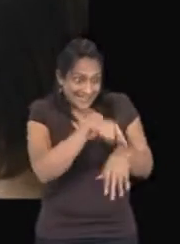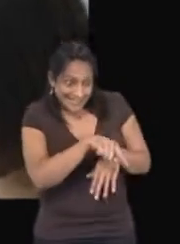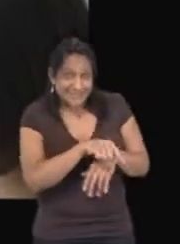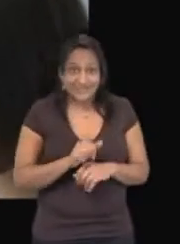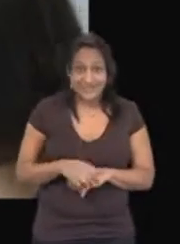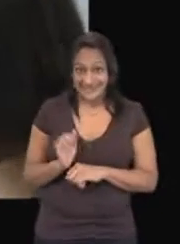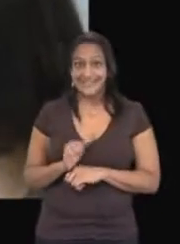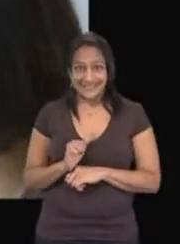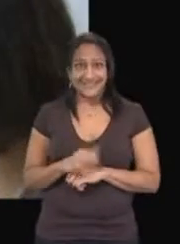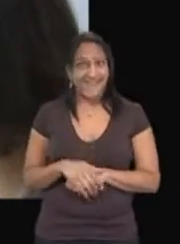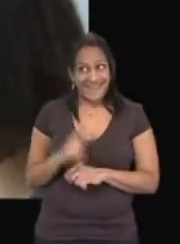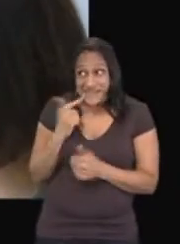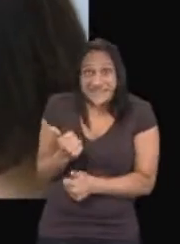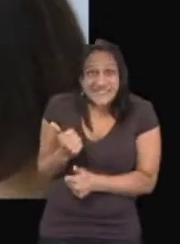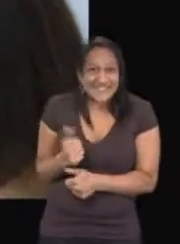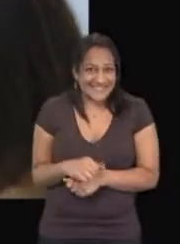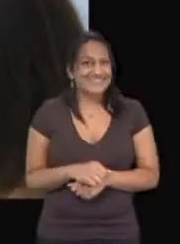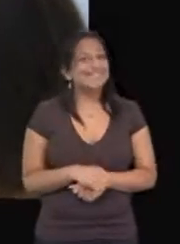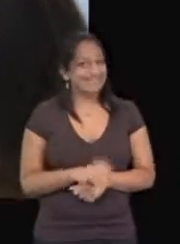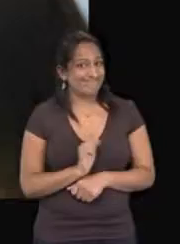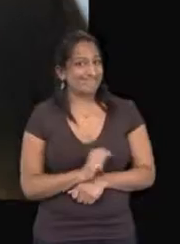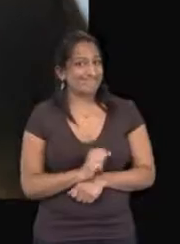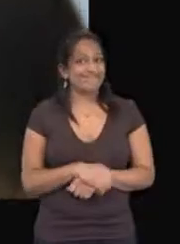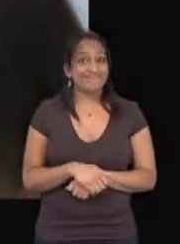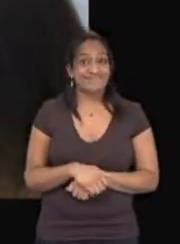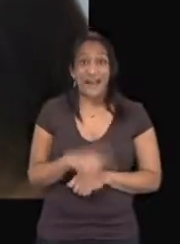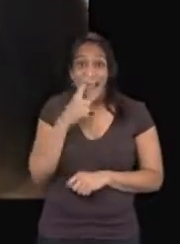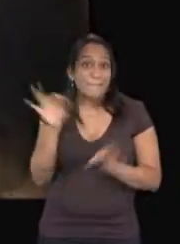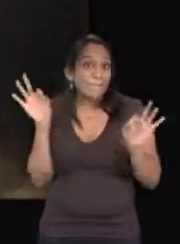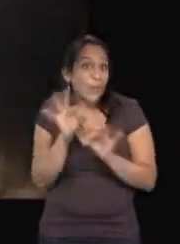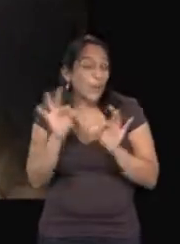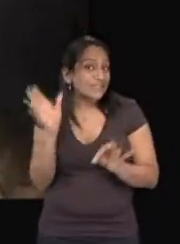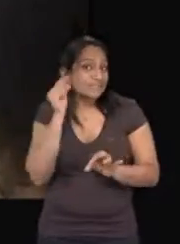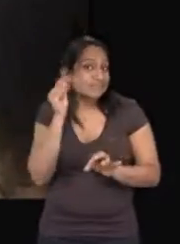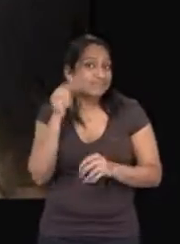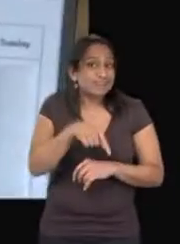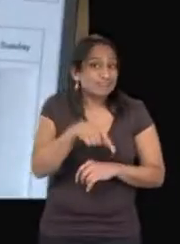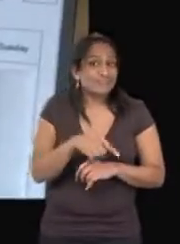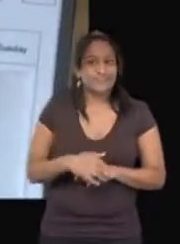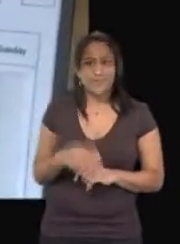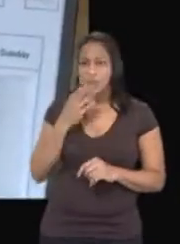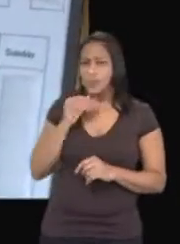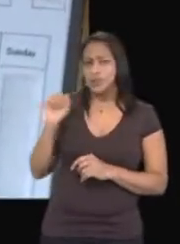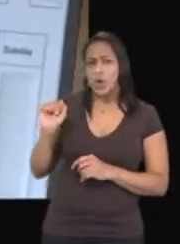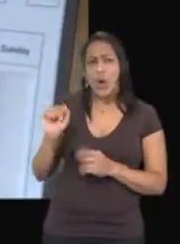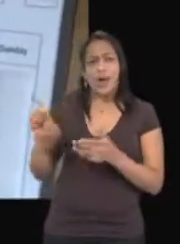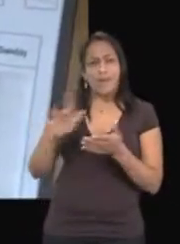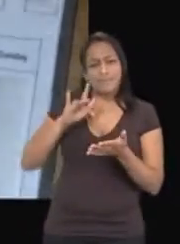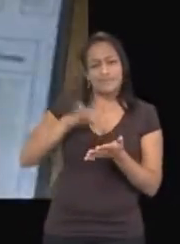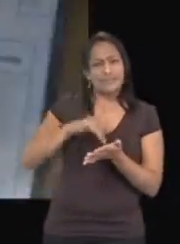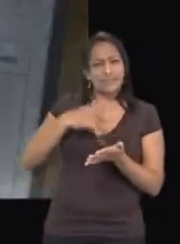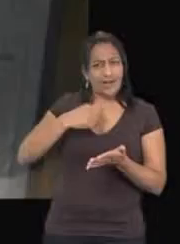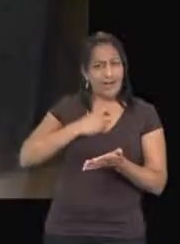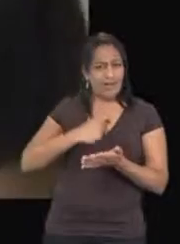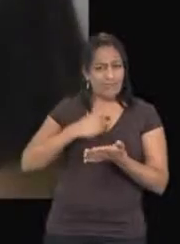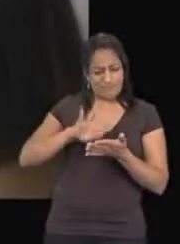Yeah. Is it going to be good? Yes. And you can listen to music. We use her person-centred plan to help us